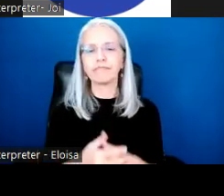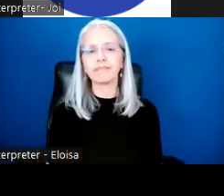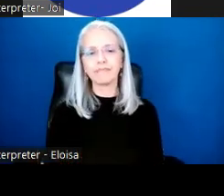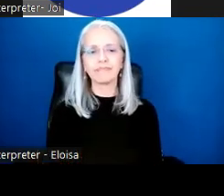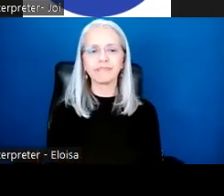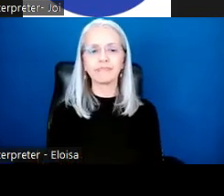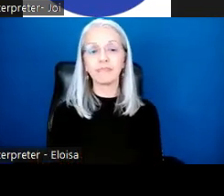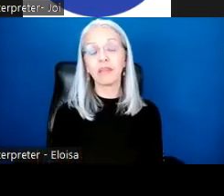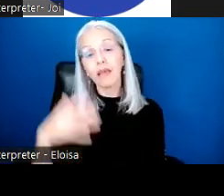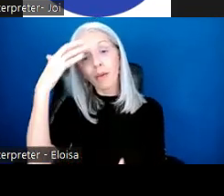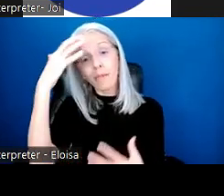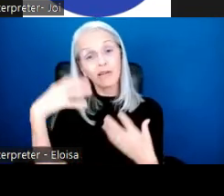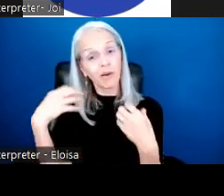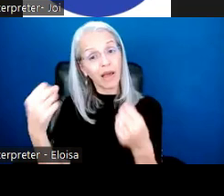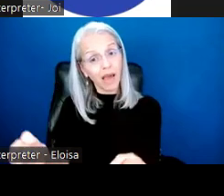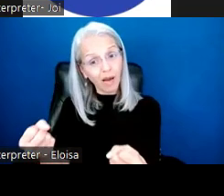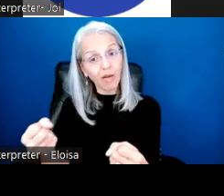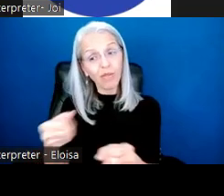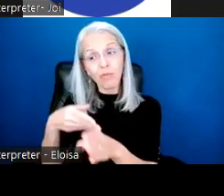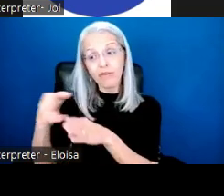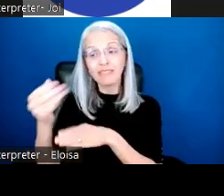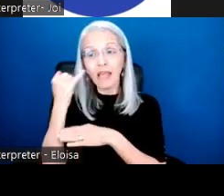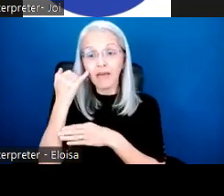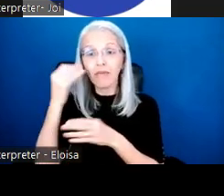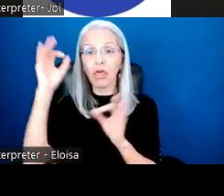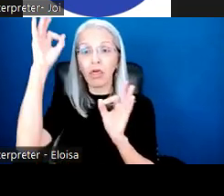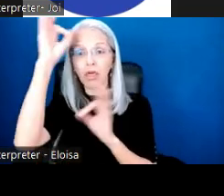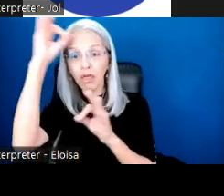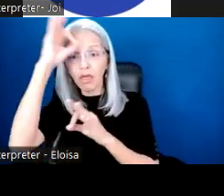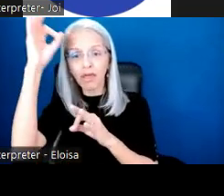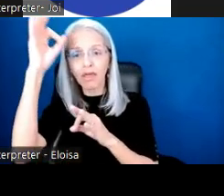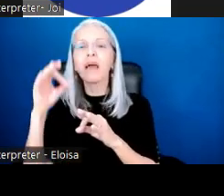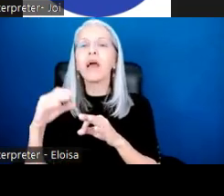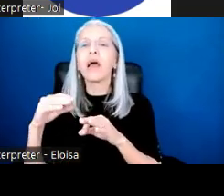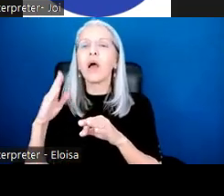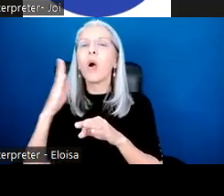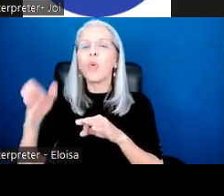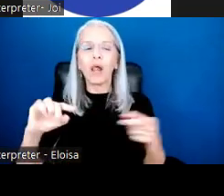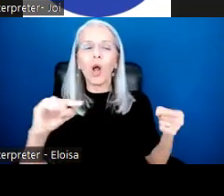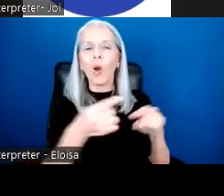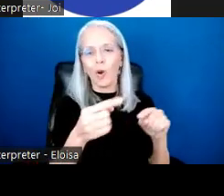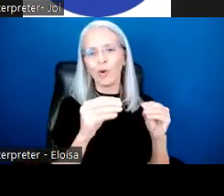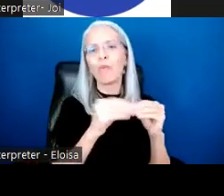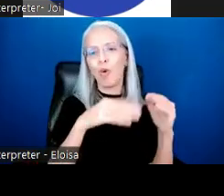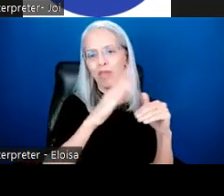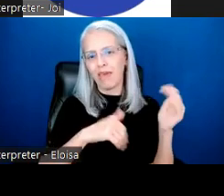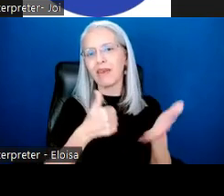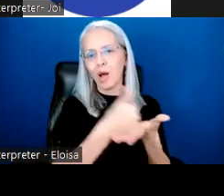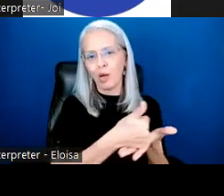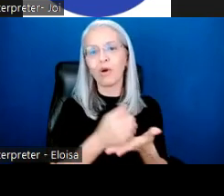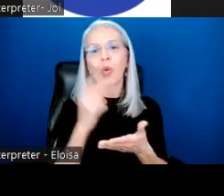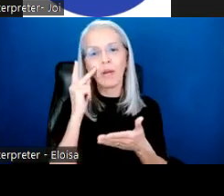When mental health professionals don't have that competency, they often do more harm than good. And we see that in the multiple